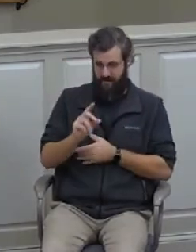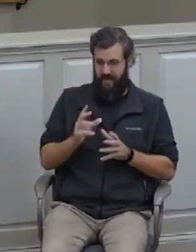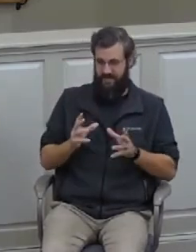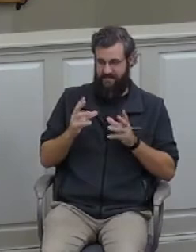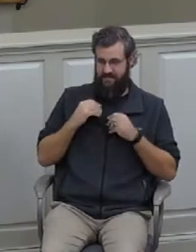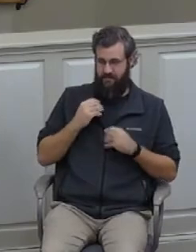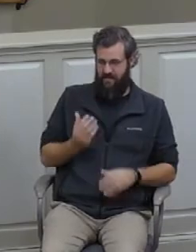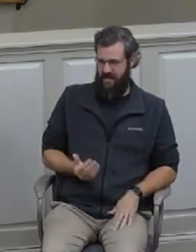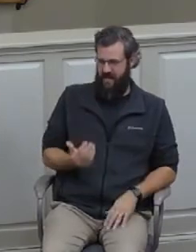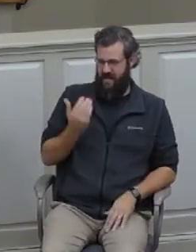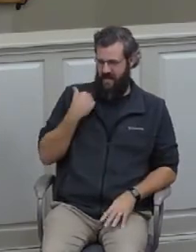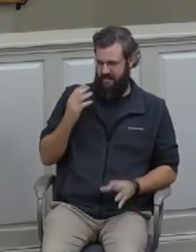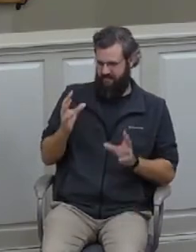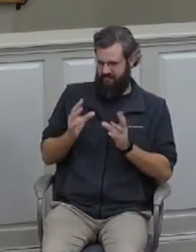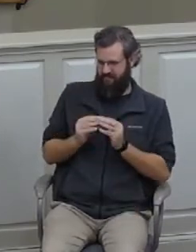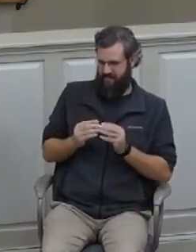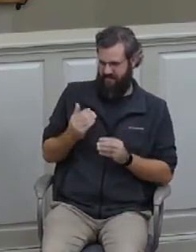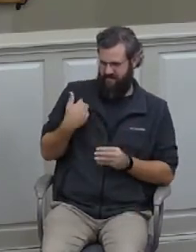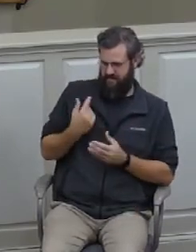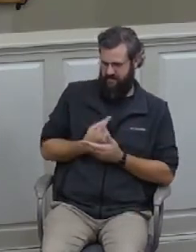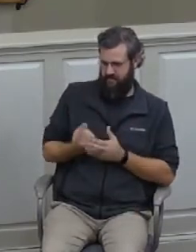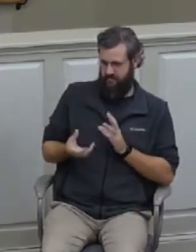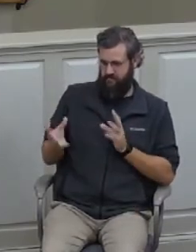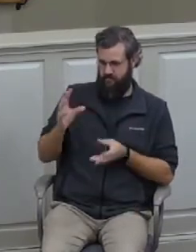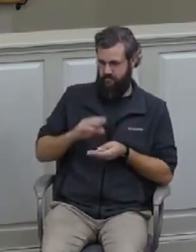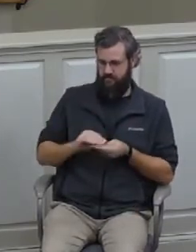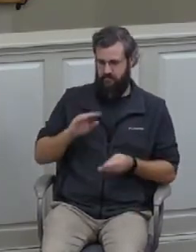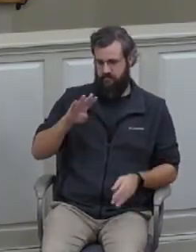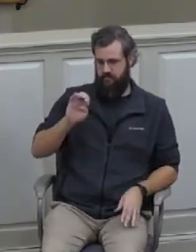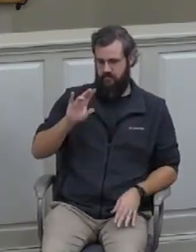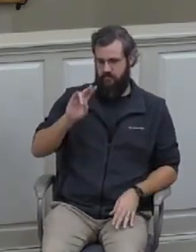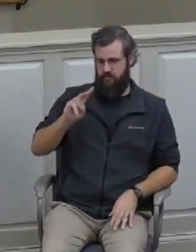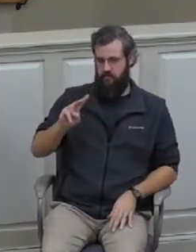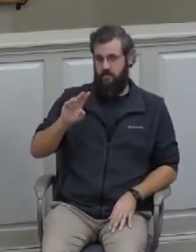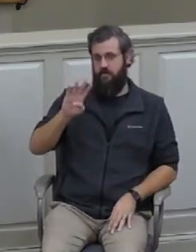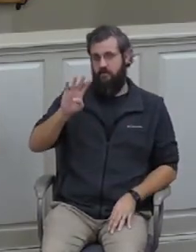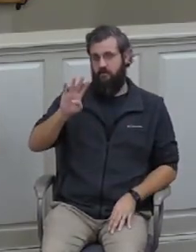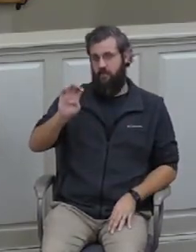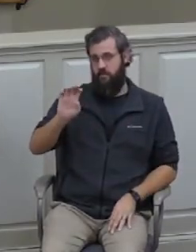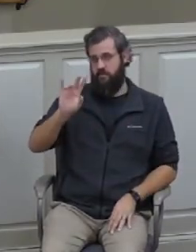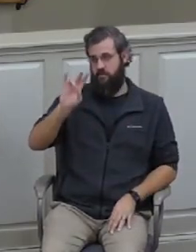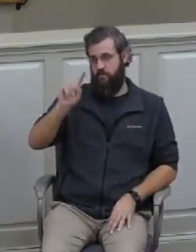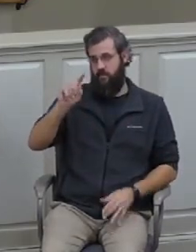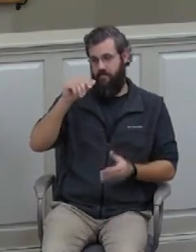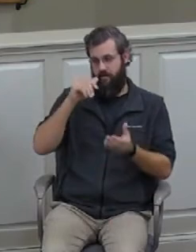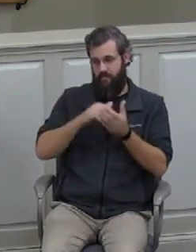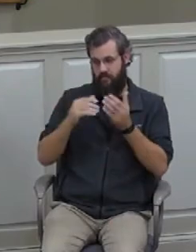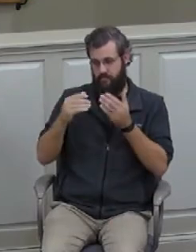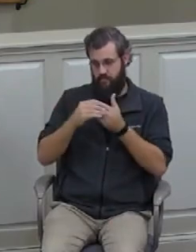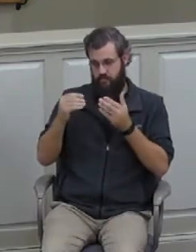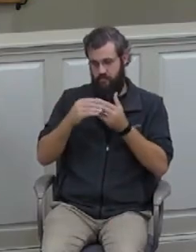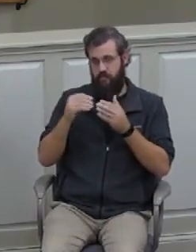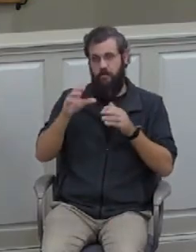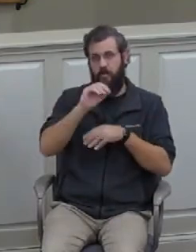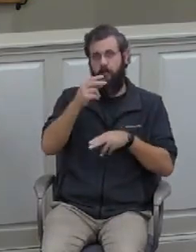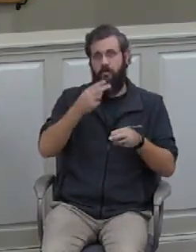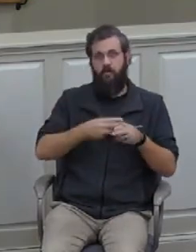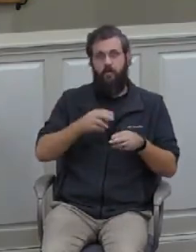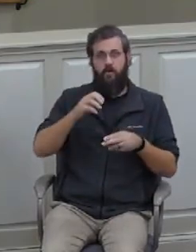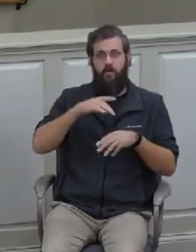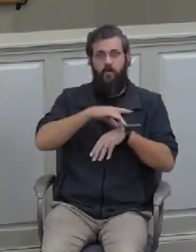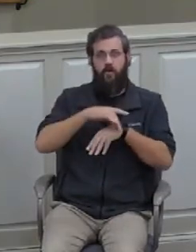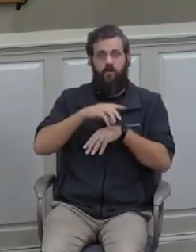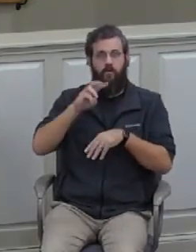meeting earlier this week for the sum of $471,000. That work to be performed by Earthworks